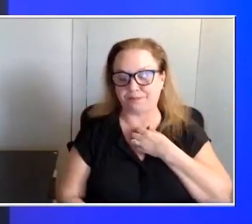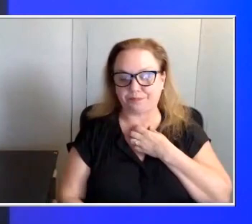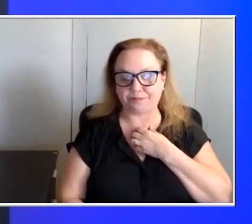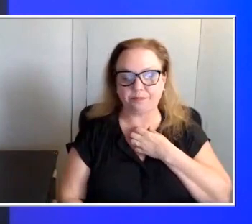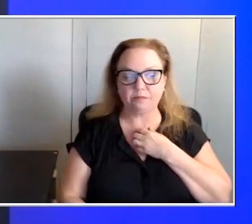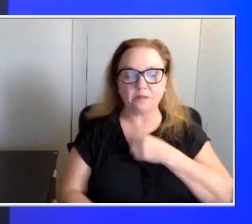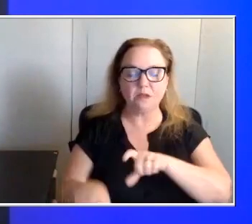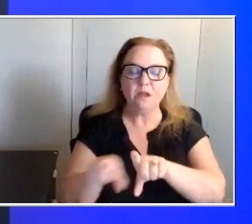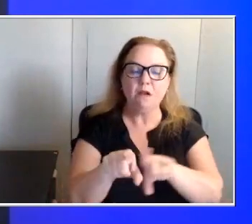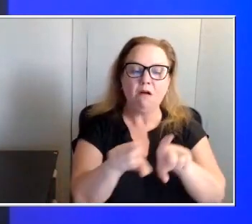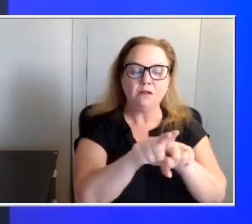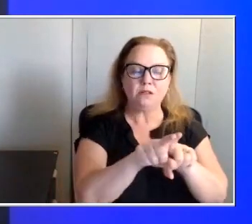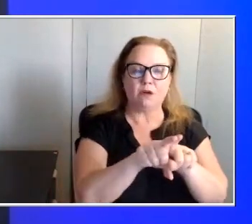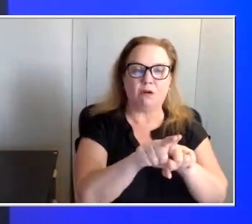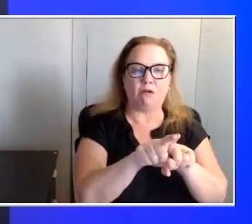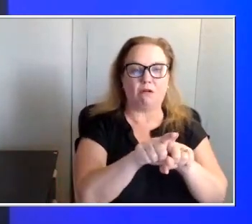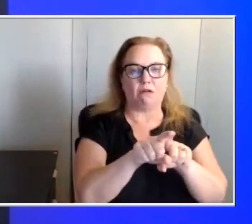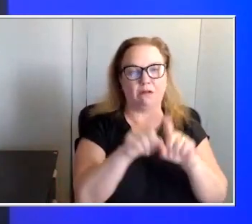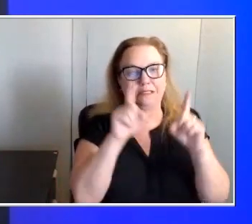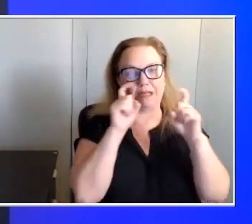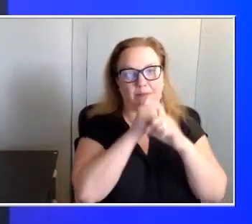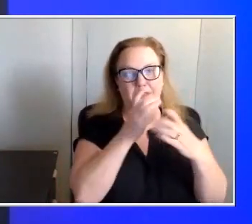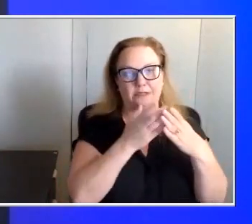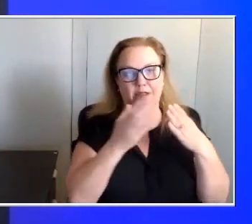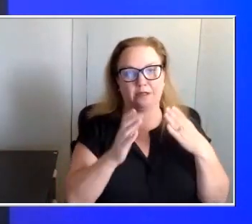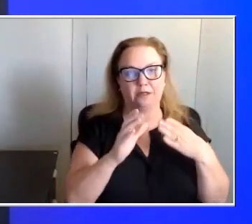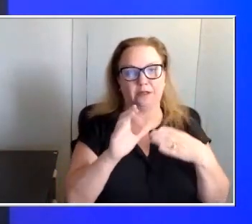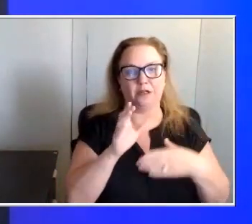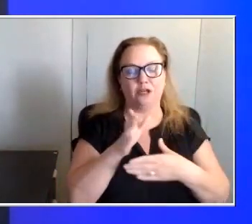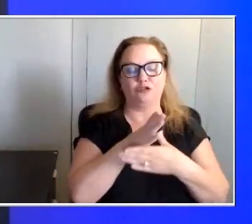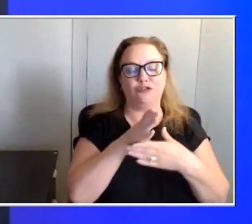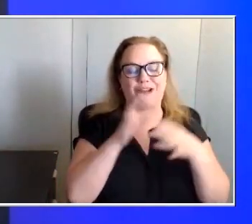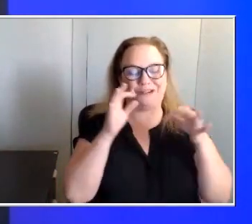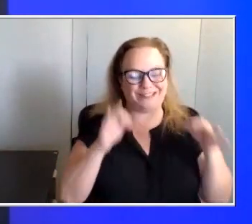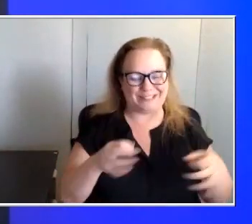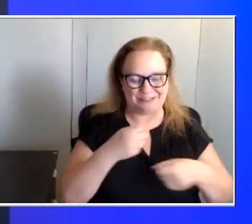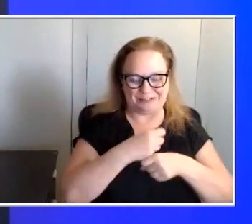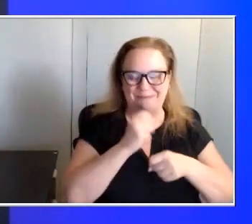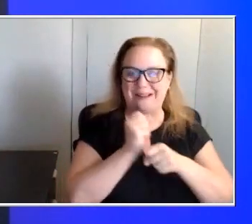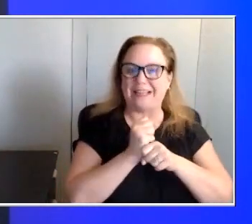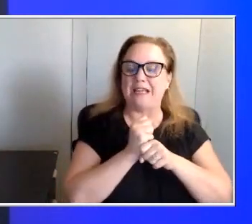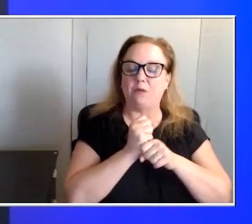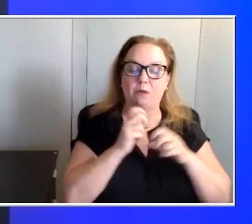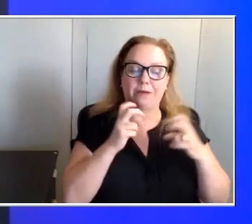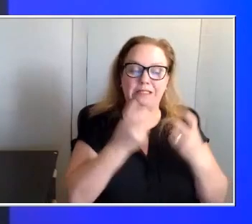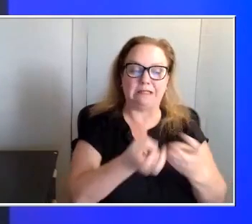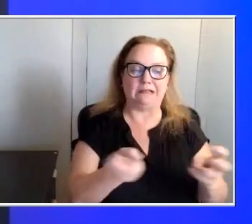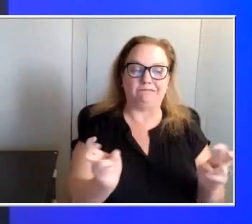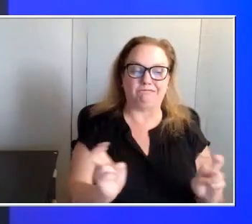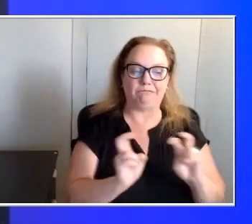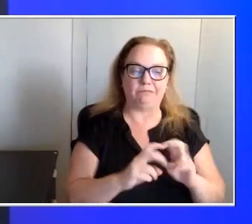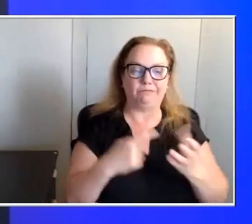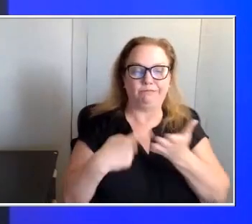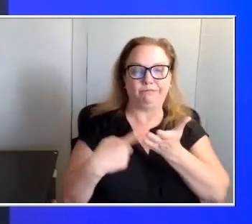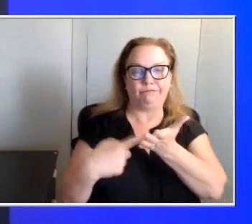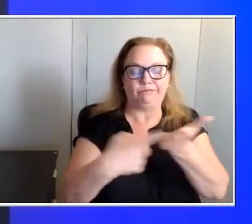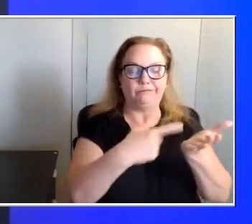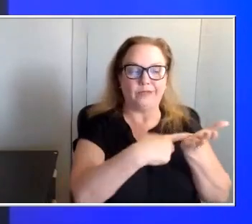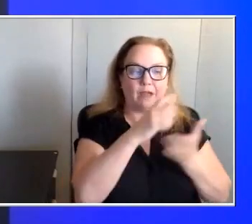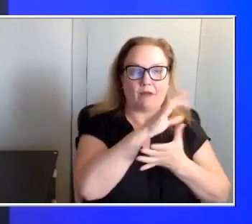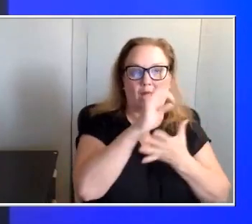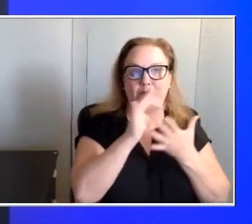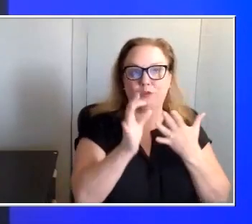down to this very complex thing called shared decision making, which is where we sit down and we go through this myriad of options that are available